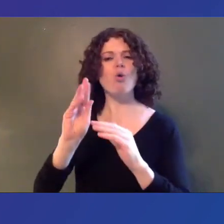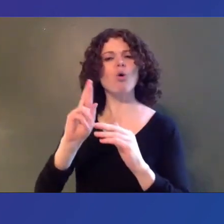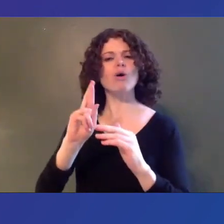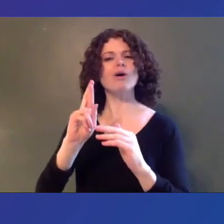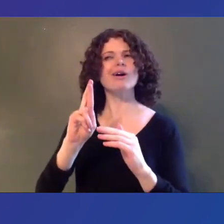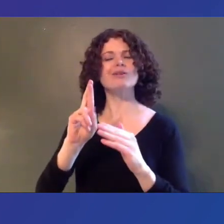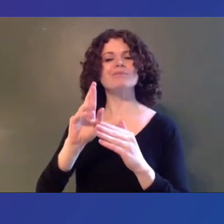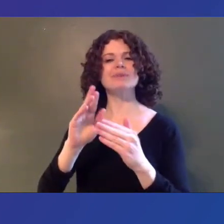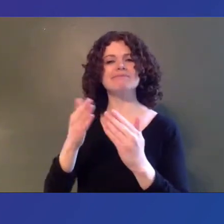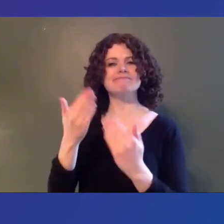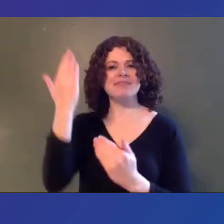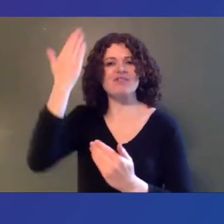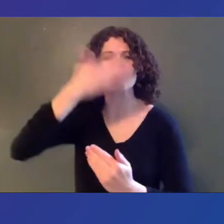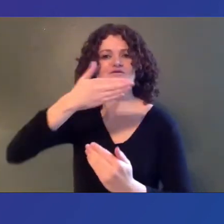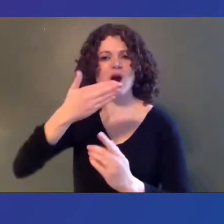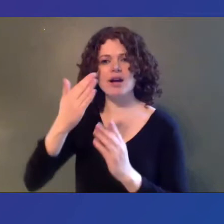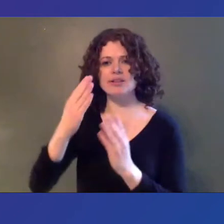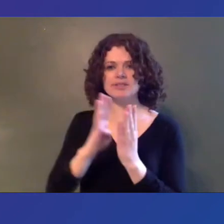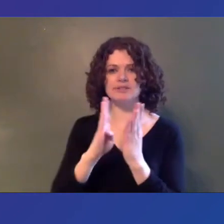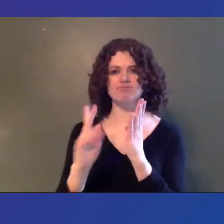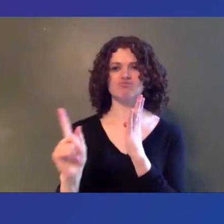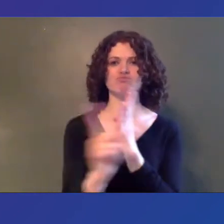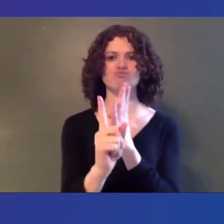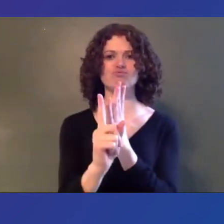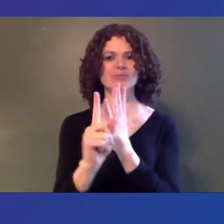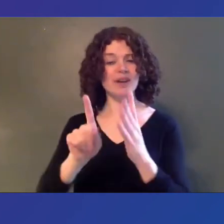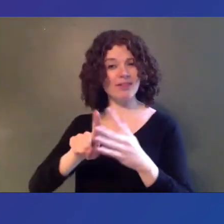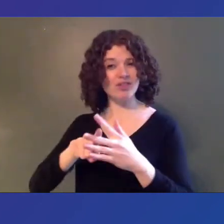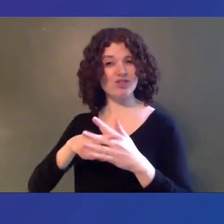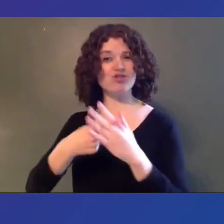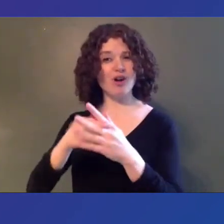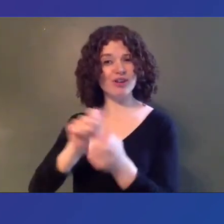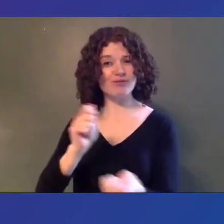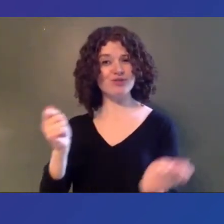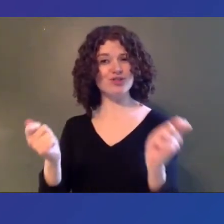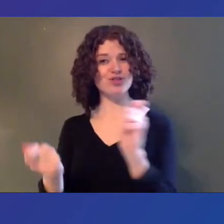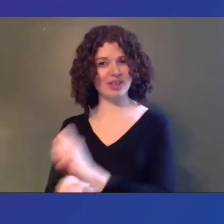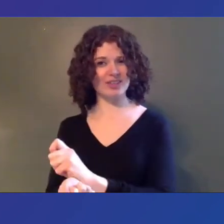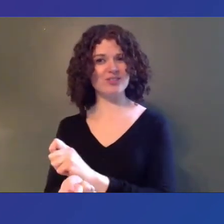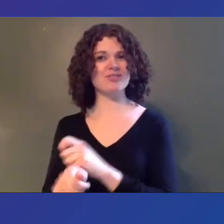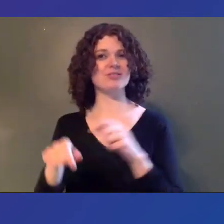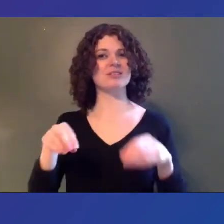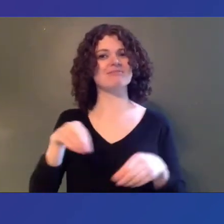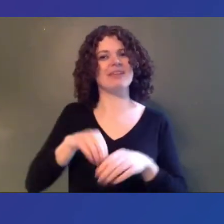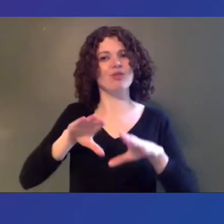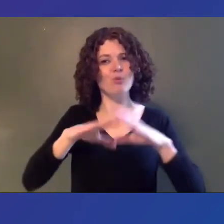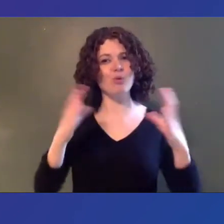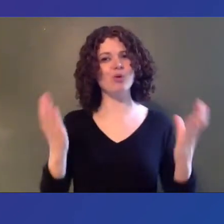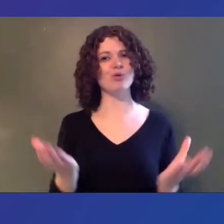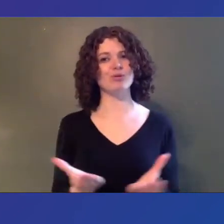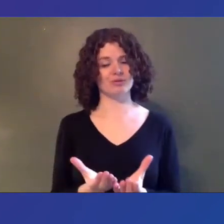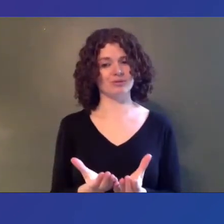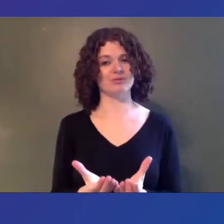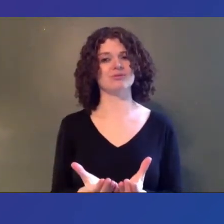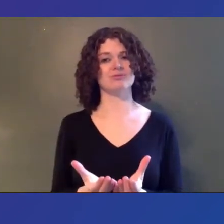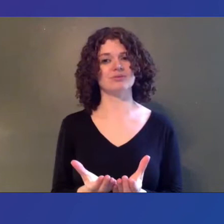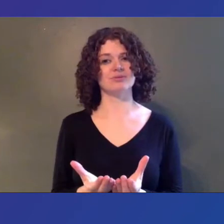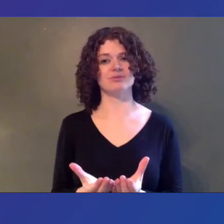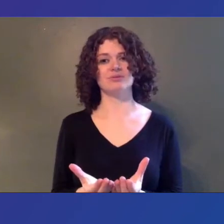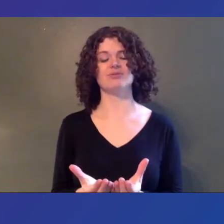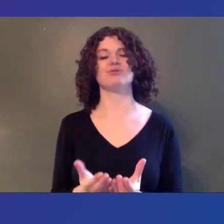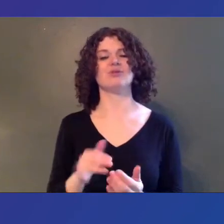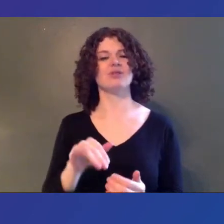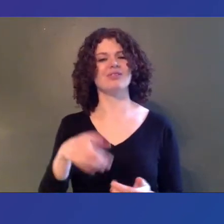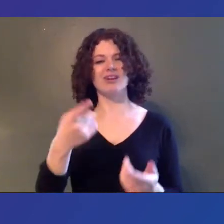at the vanguard of change in the world. Because if now we are expanding the ideas which you've all